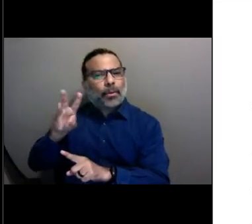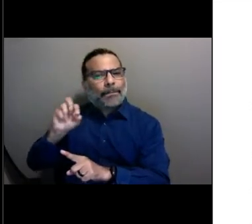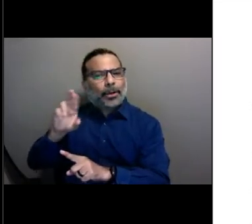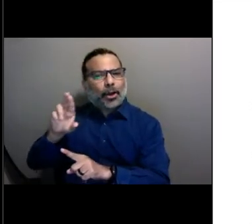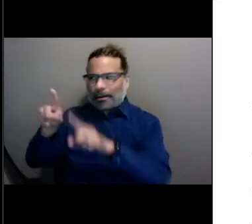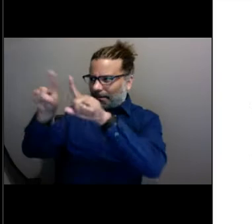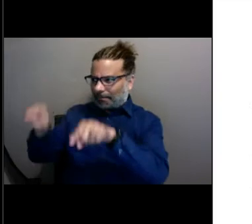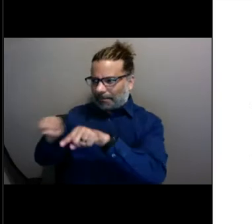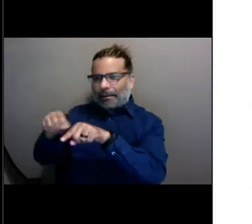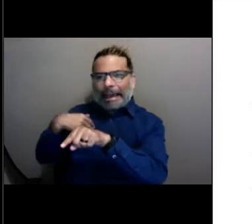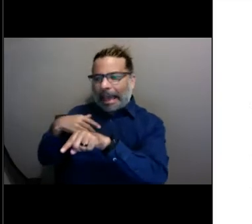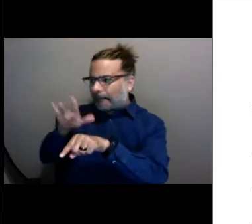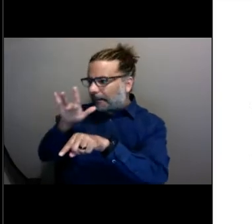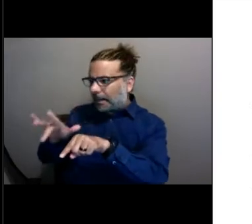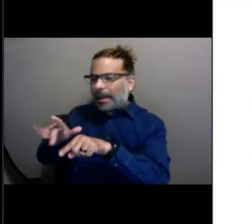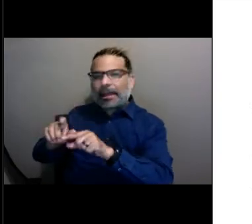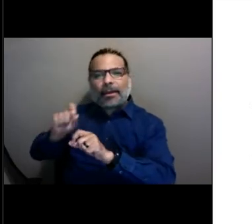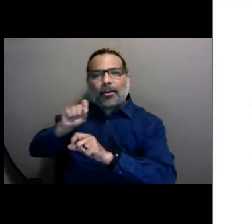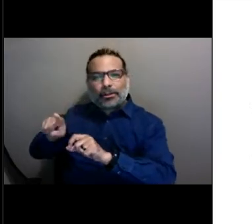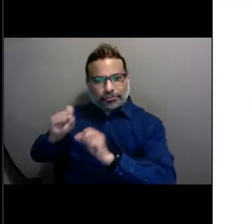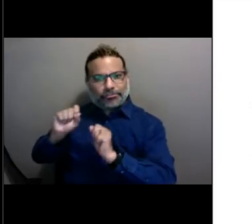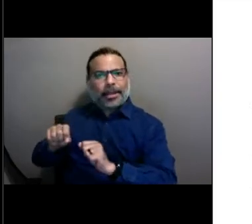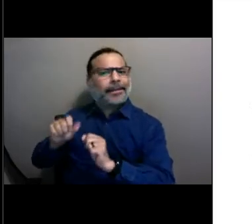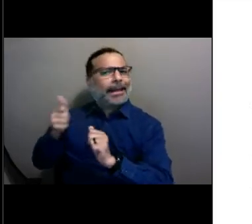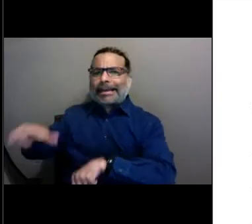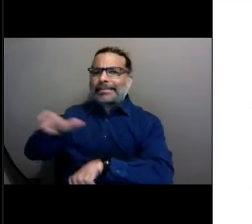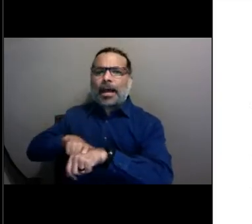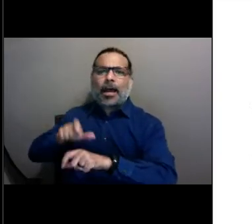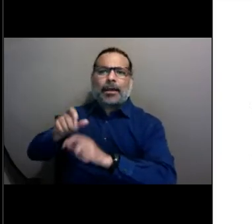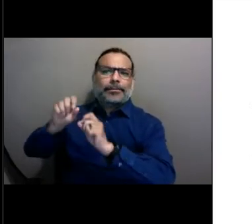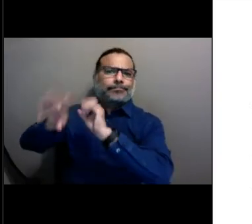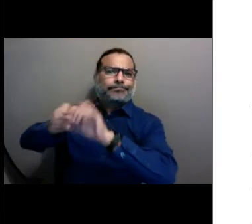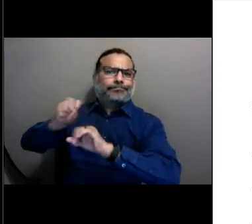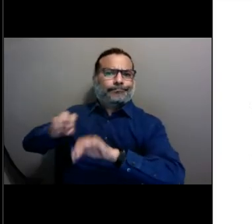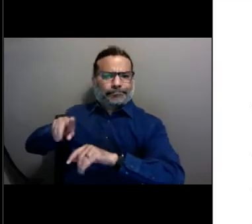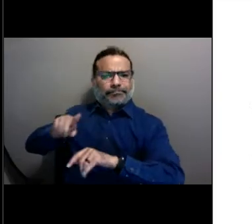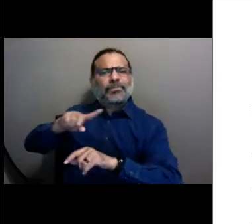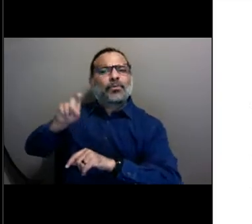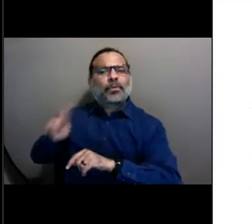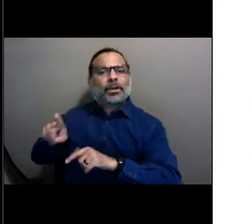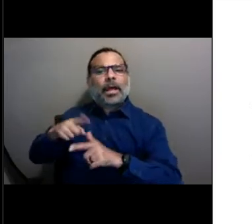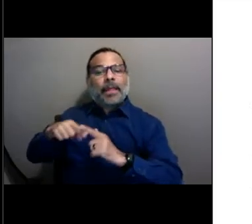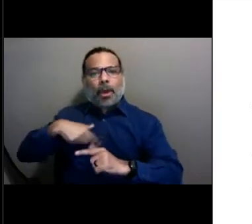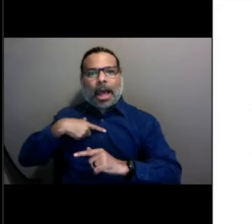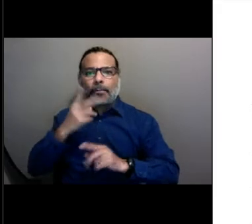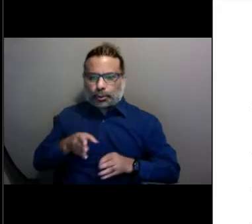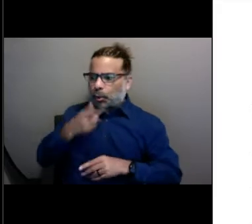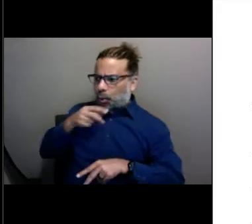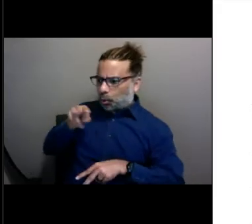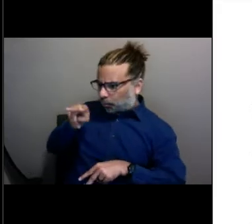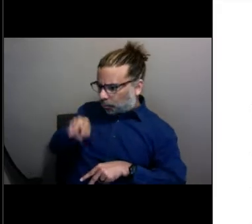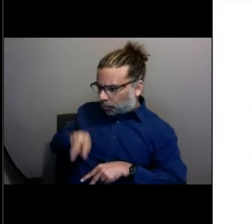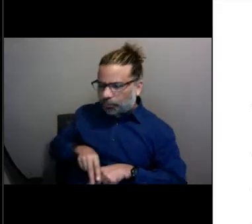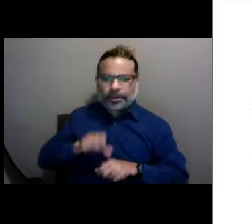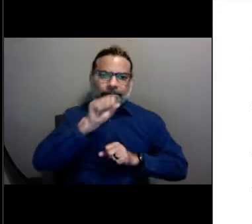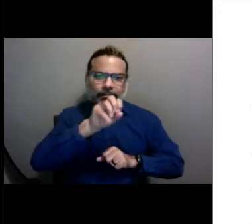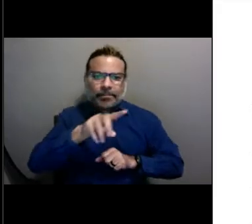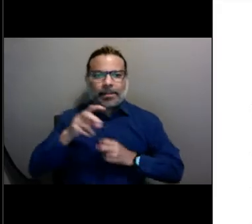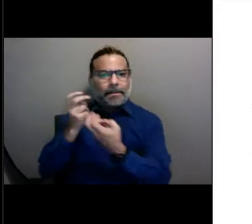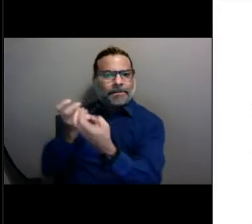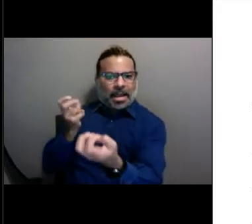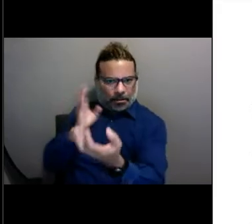time during the presentation. And we do have a moderator who will, share that with our panelists today. As